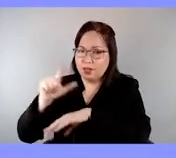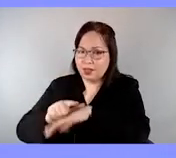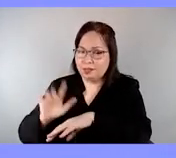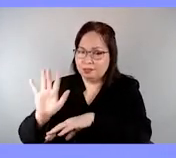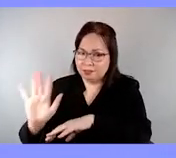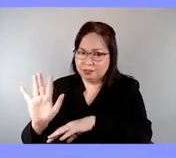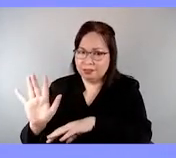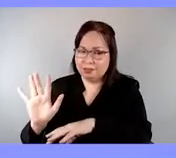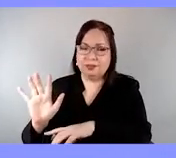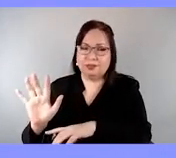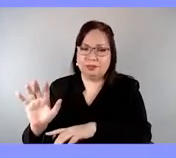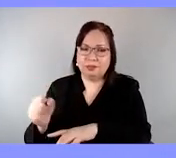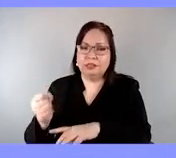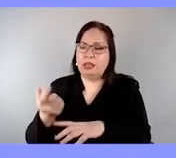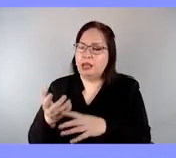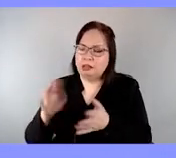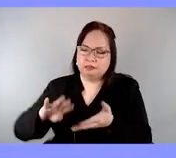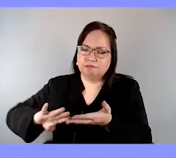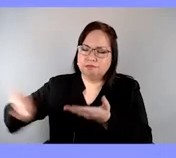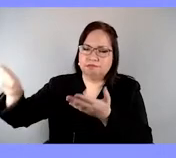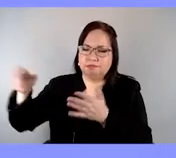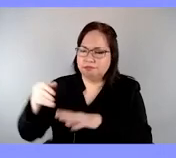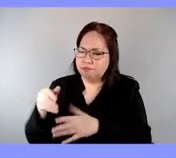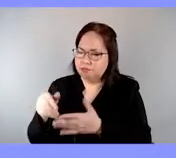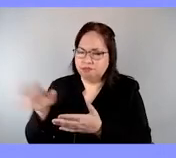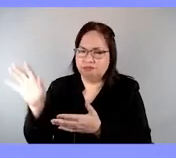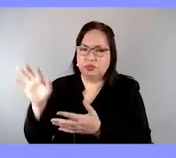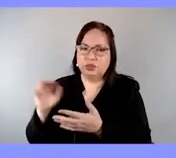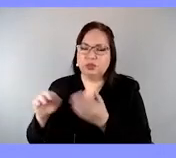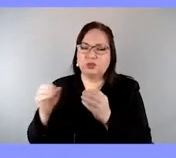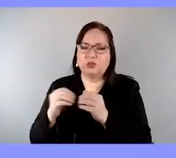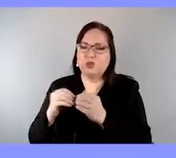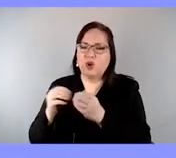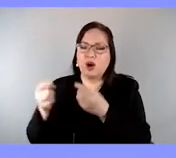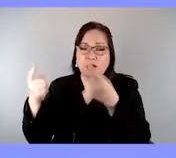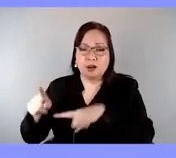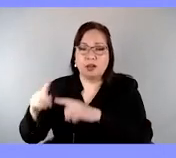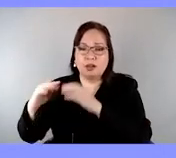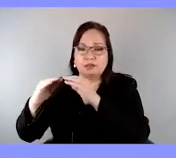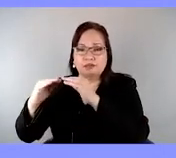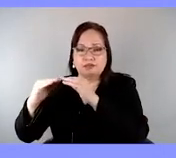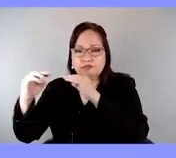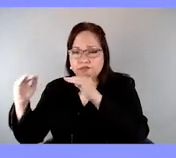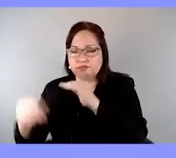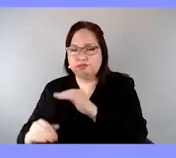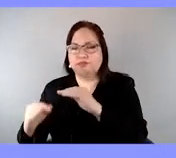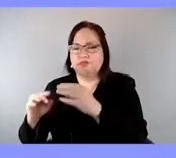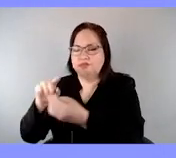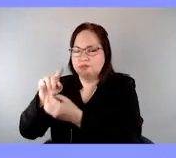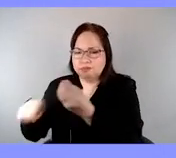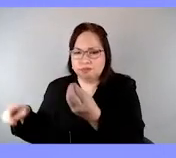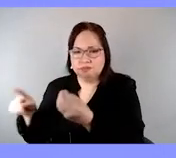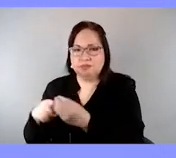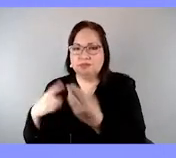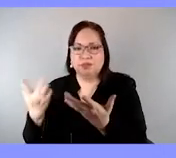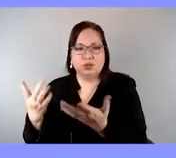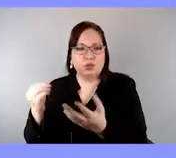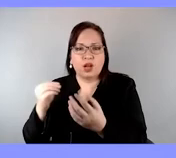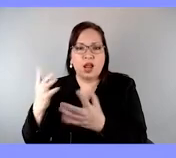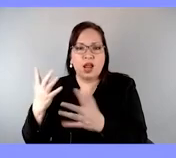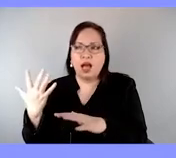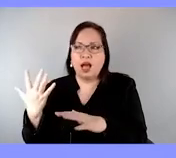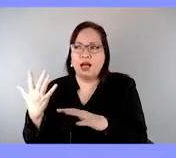also led to their marginalization, discrimination, and minimal access